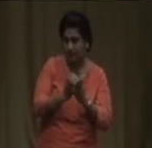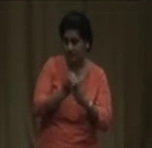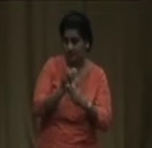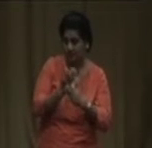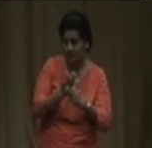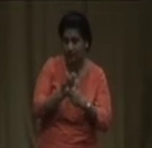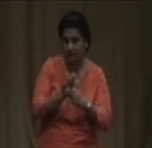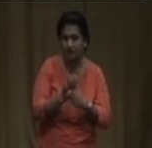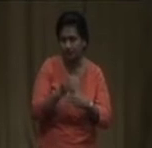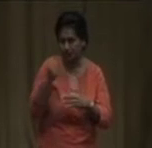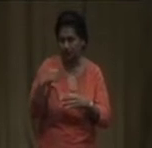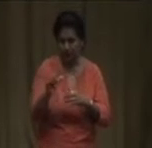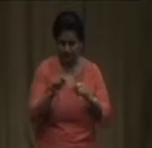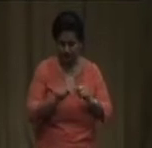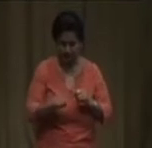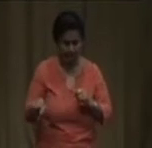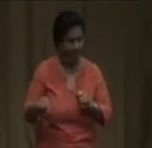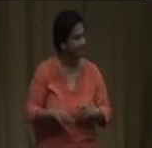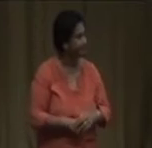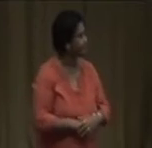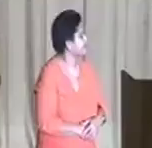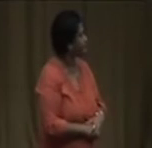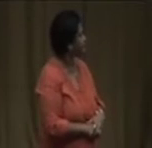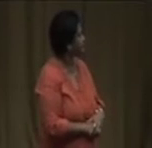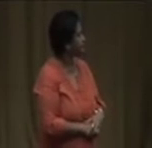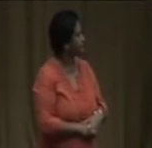those materials are closed, right?